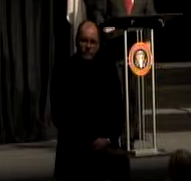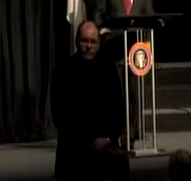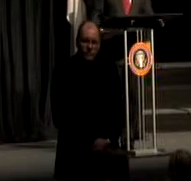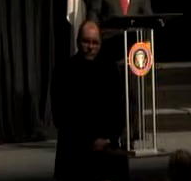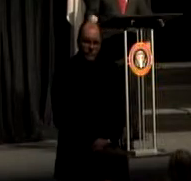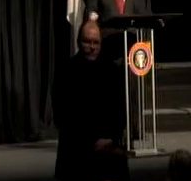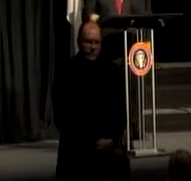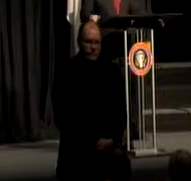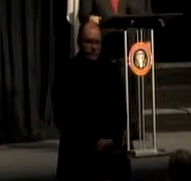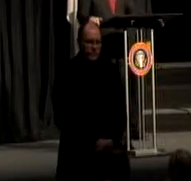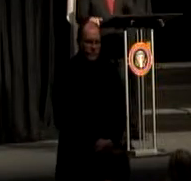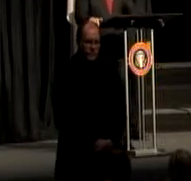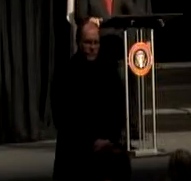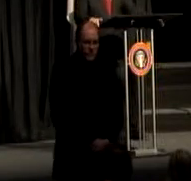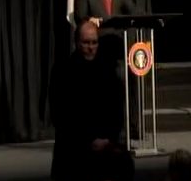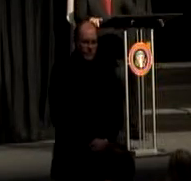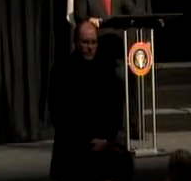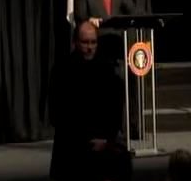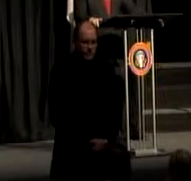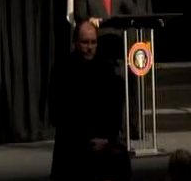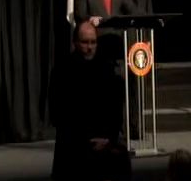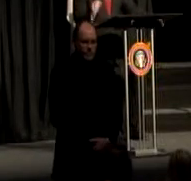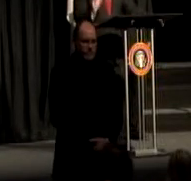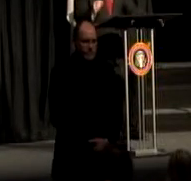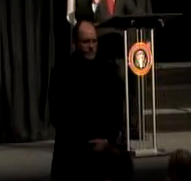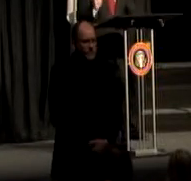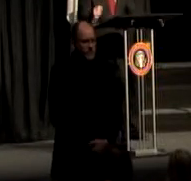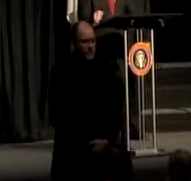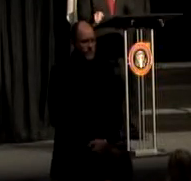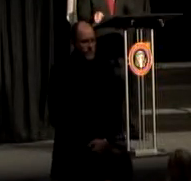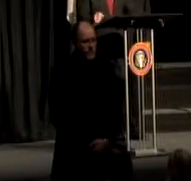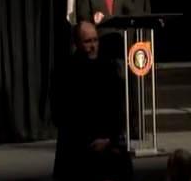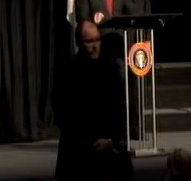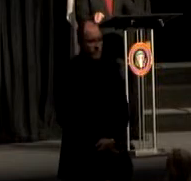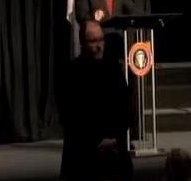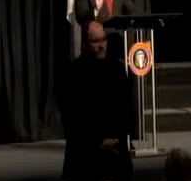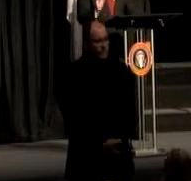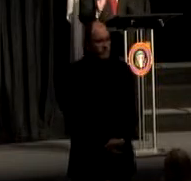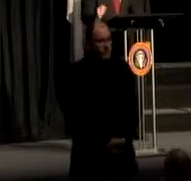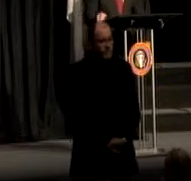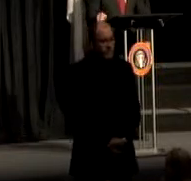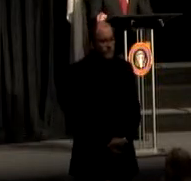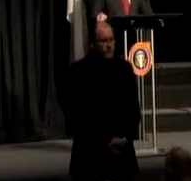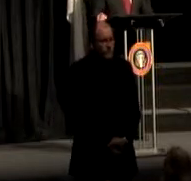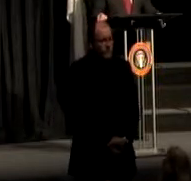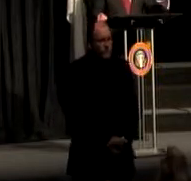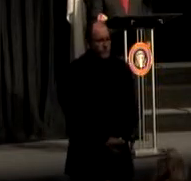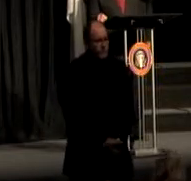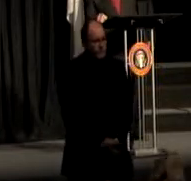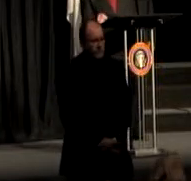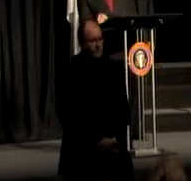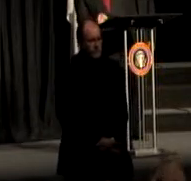by God himself. Identity. Know that you are significant in who you truly are.